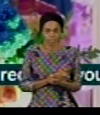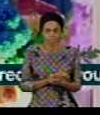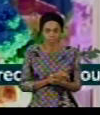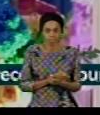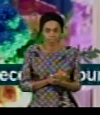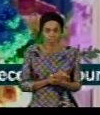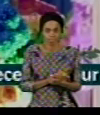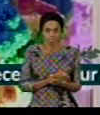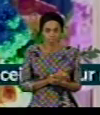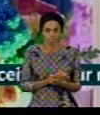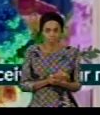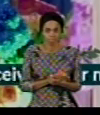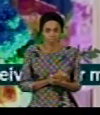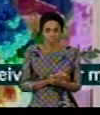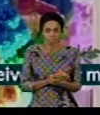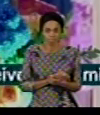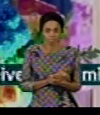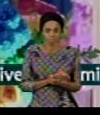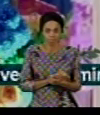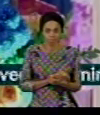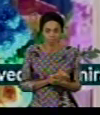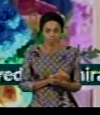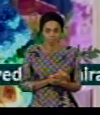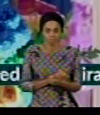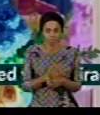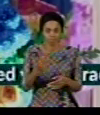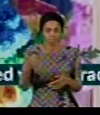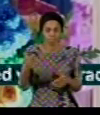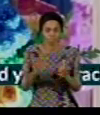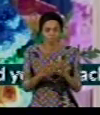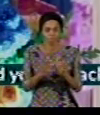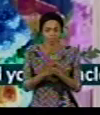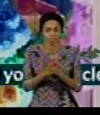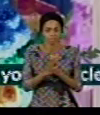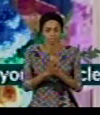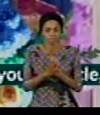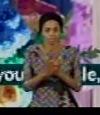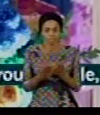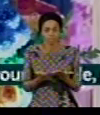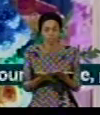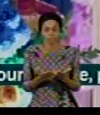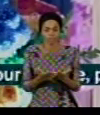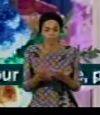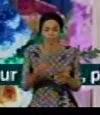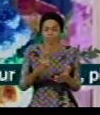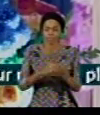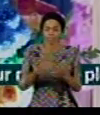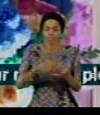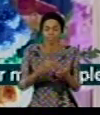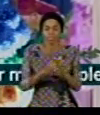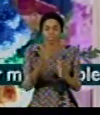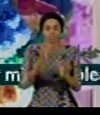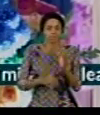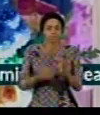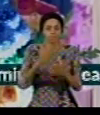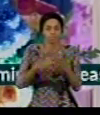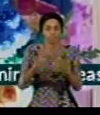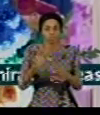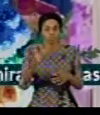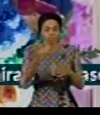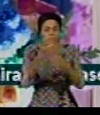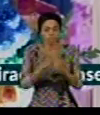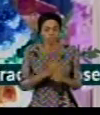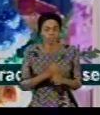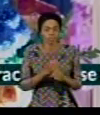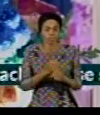from this world? What shall he profit a man that you get from this world? and lost her soul. I'm telling you